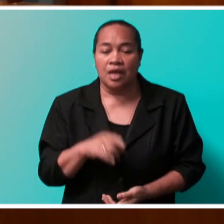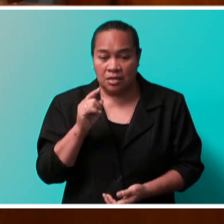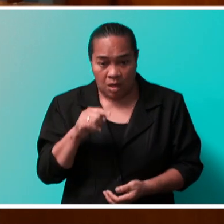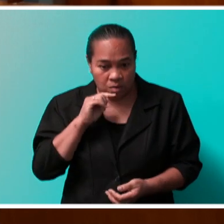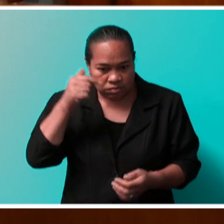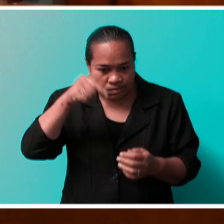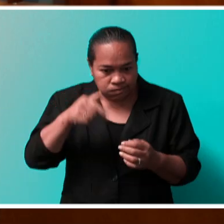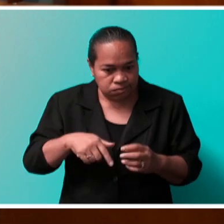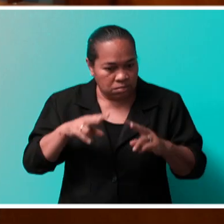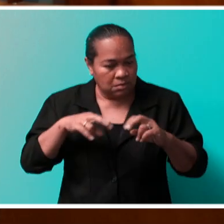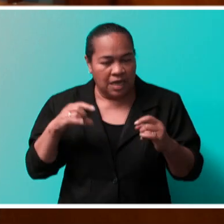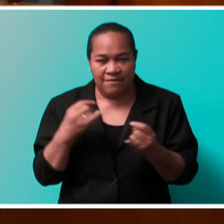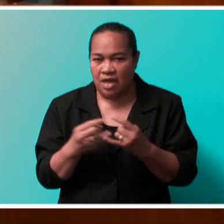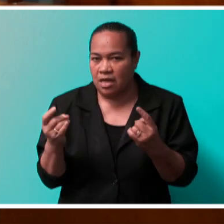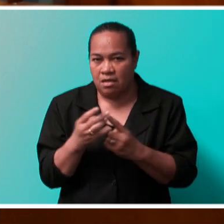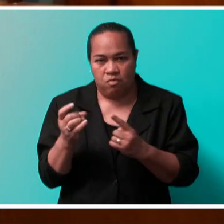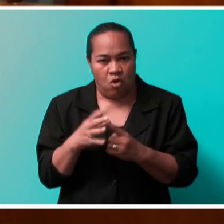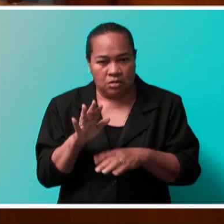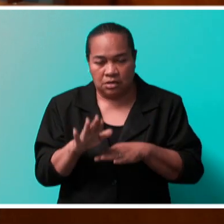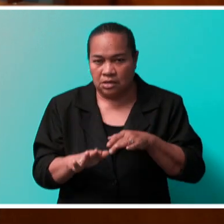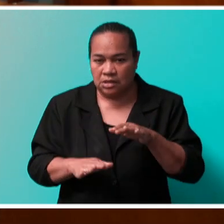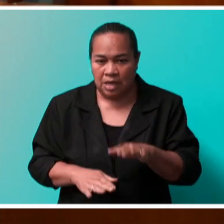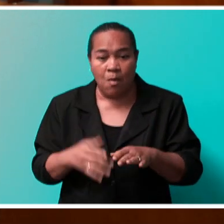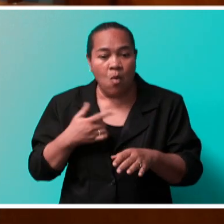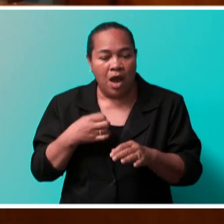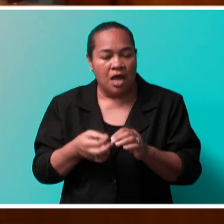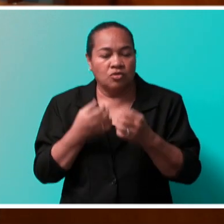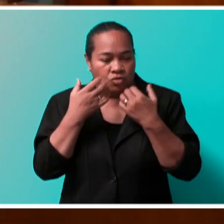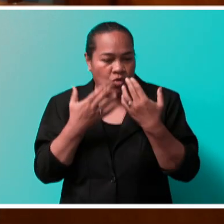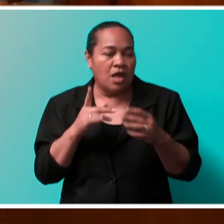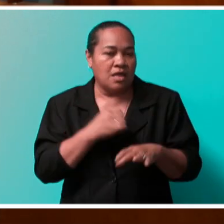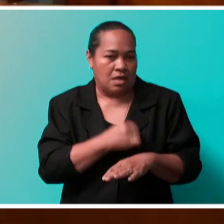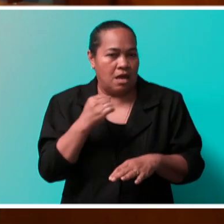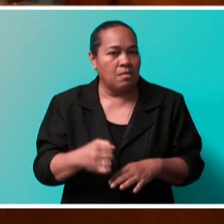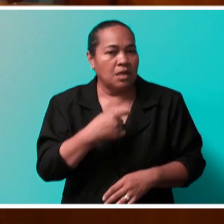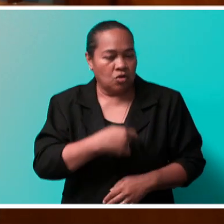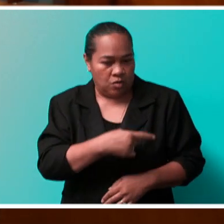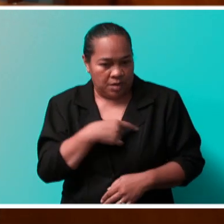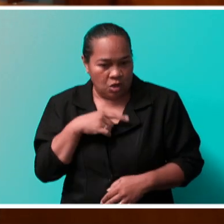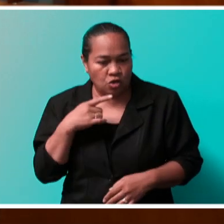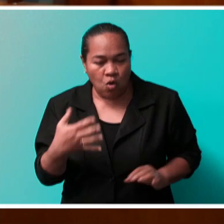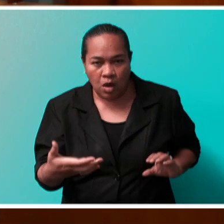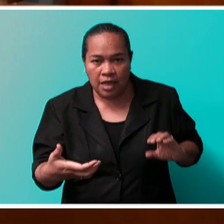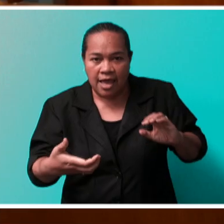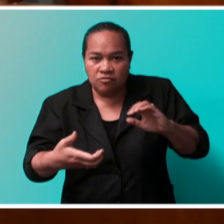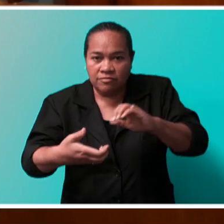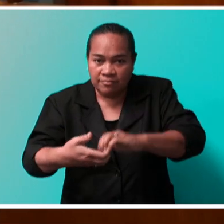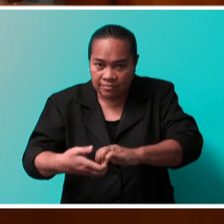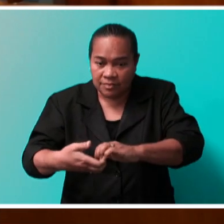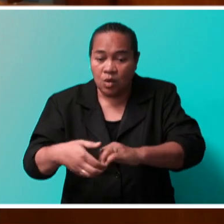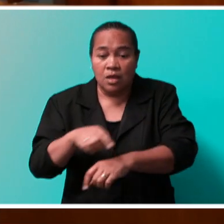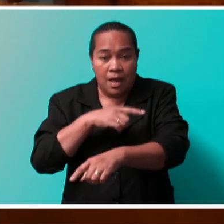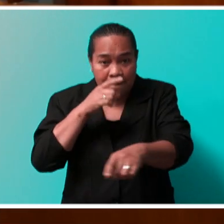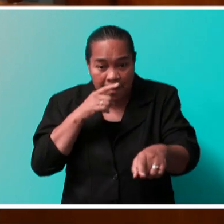very important step, reflecting the government's commitment to engage directly with the people